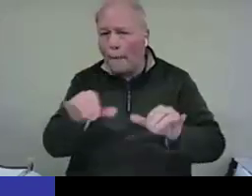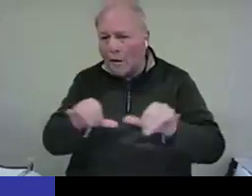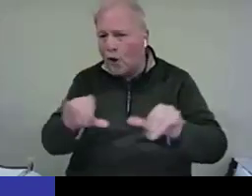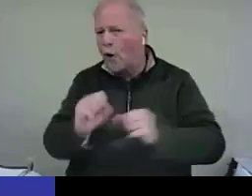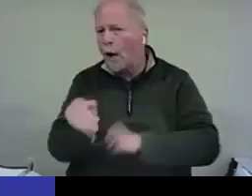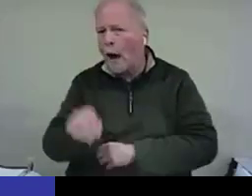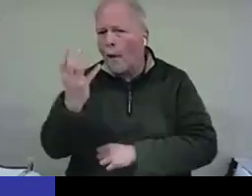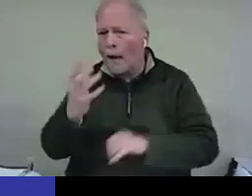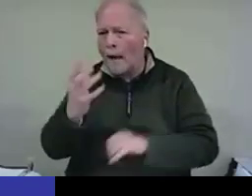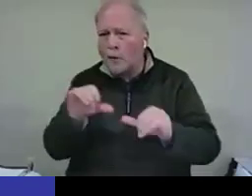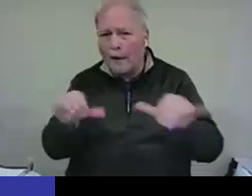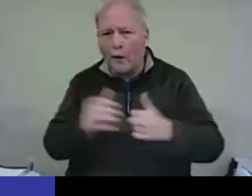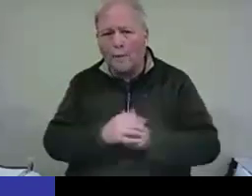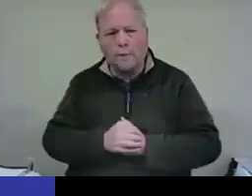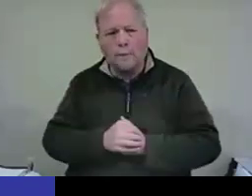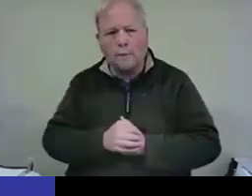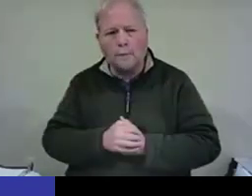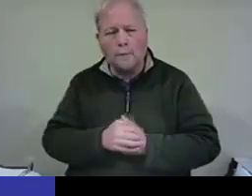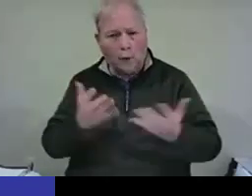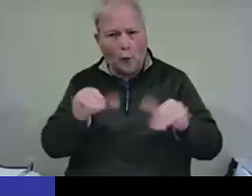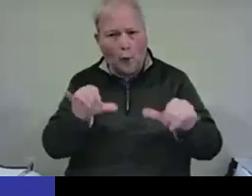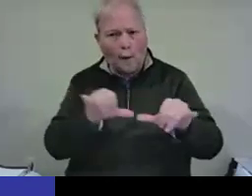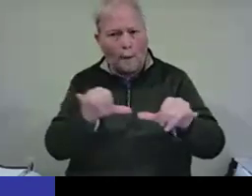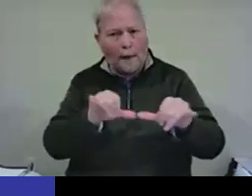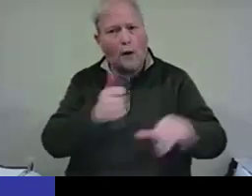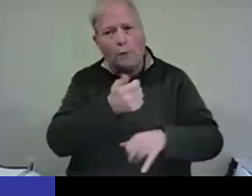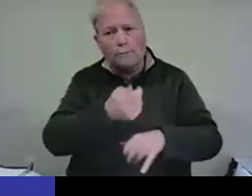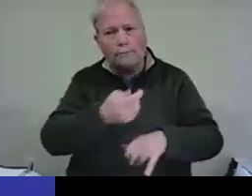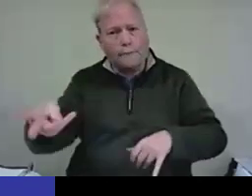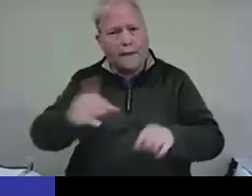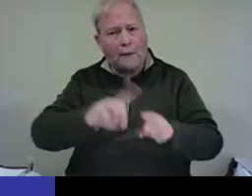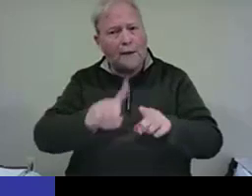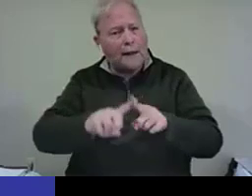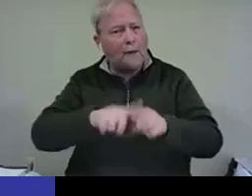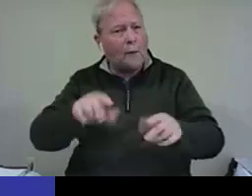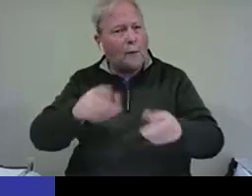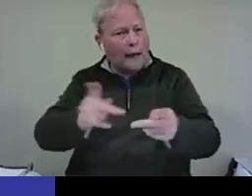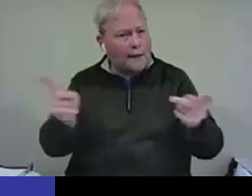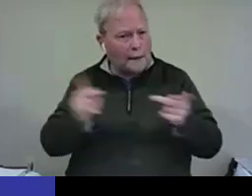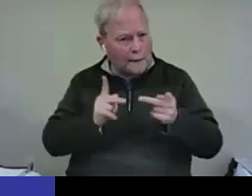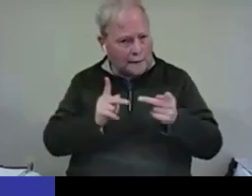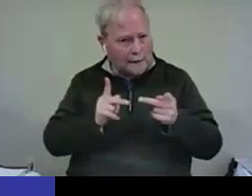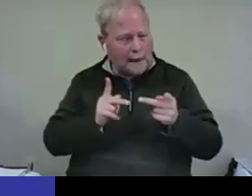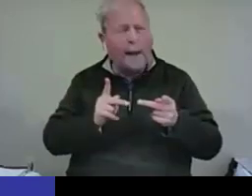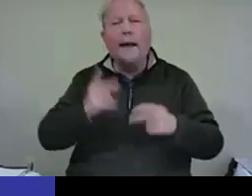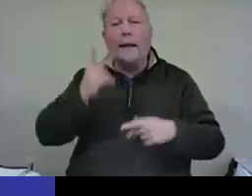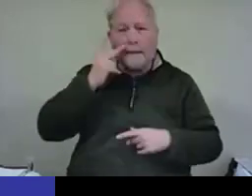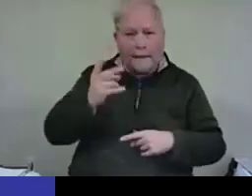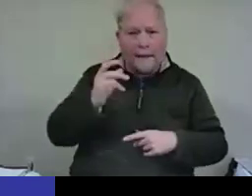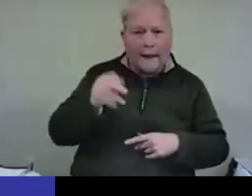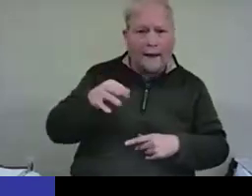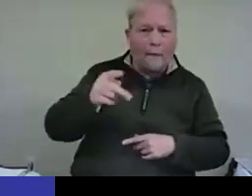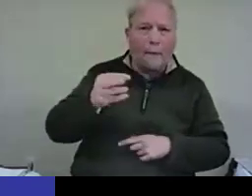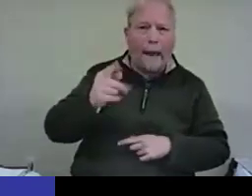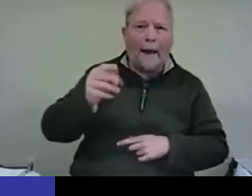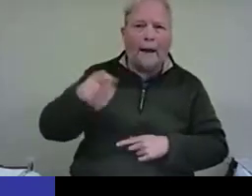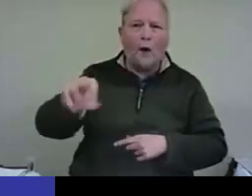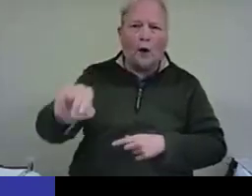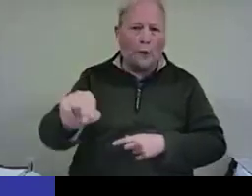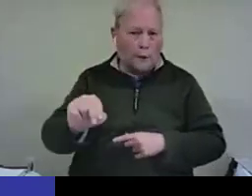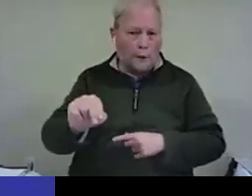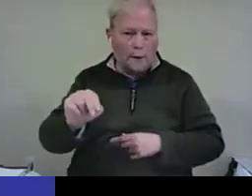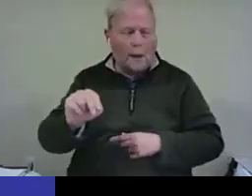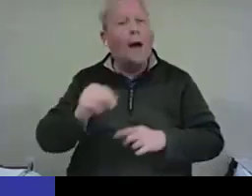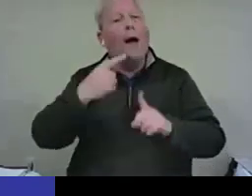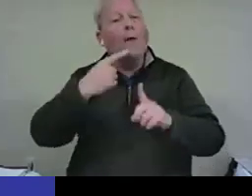multiple settings to help identify and determine patterns. And it's also important to remember that you're also looking at ecological factors.